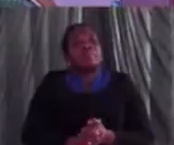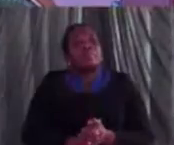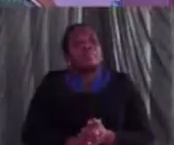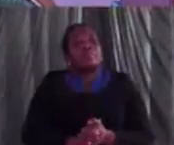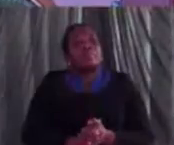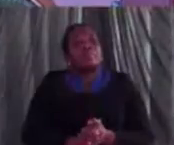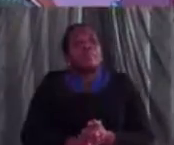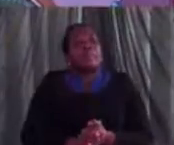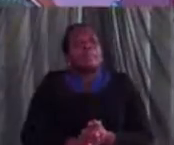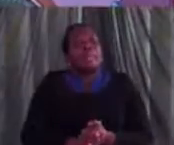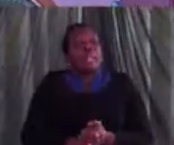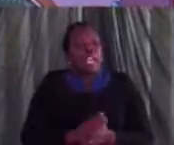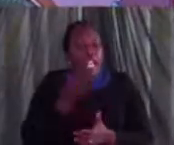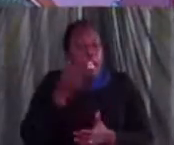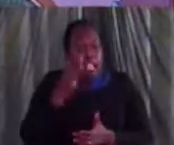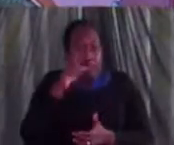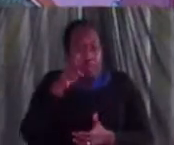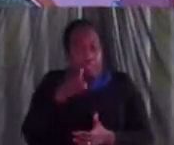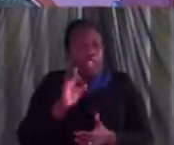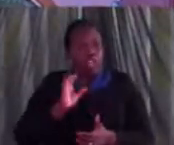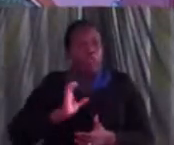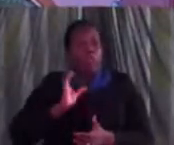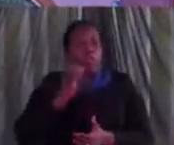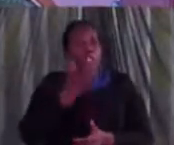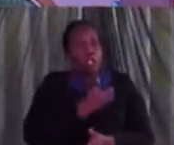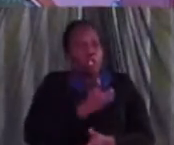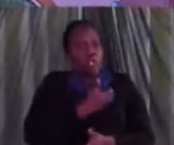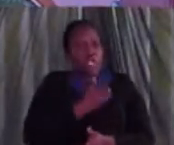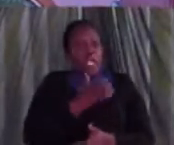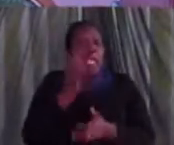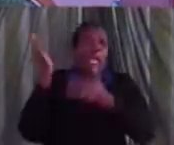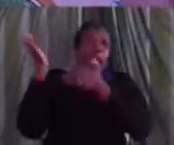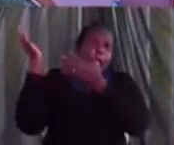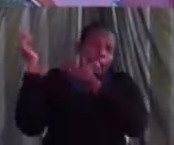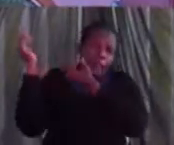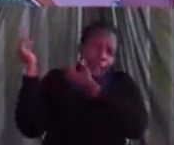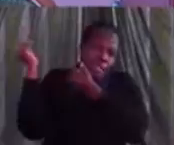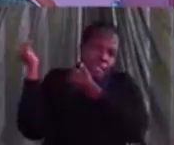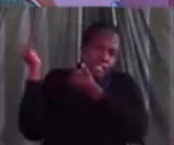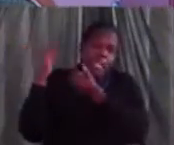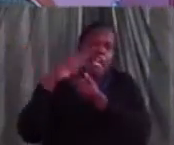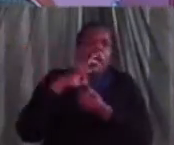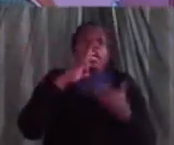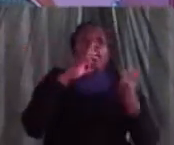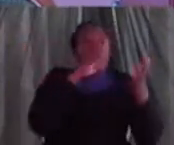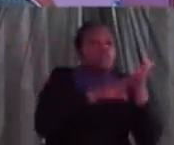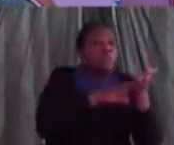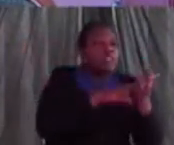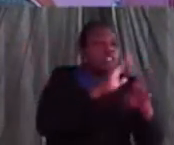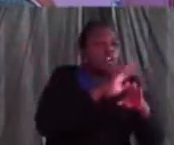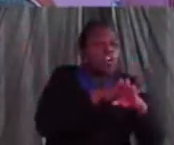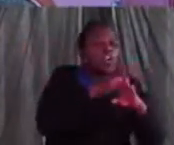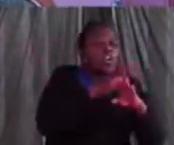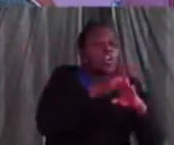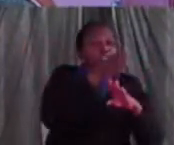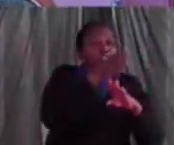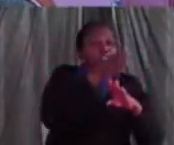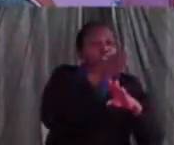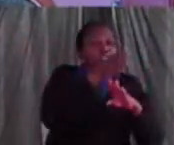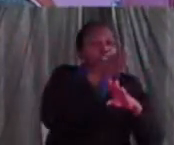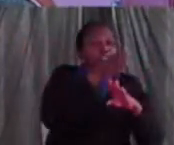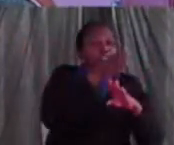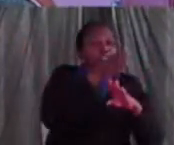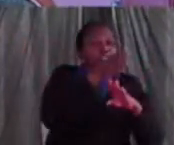does the Commission expect a response on this? I have noted bank